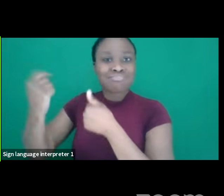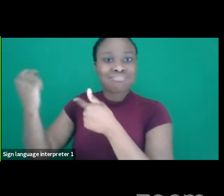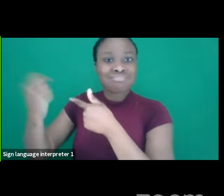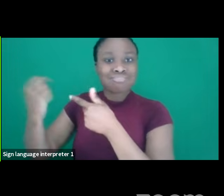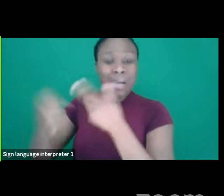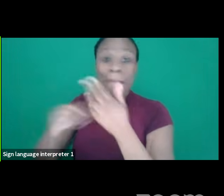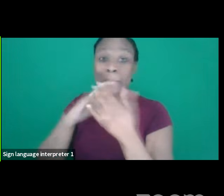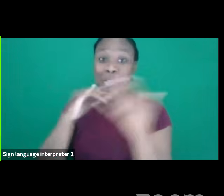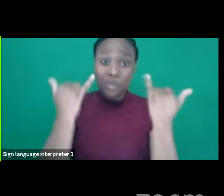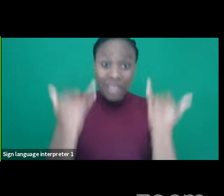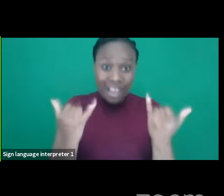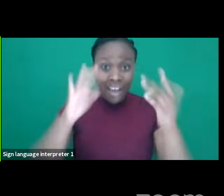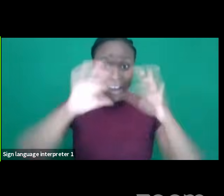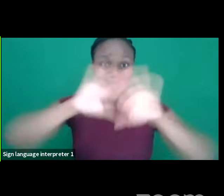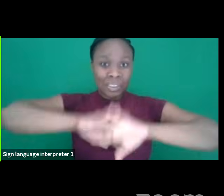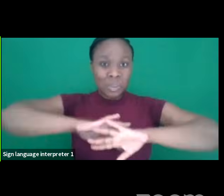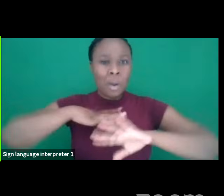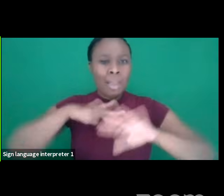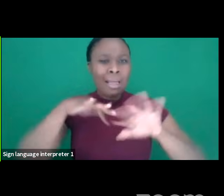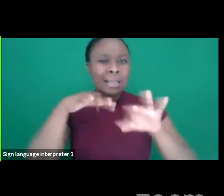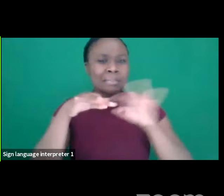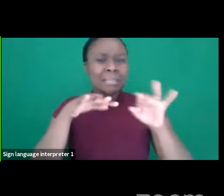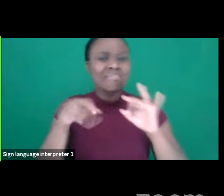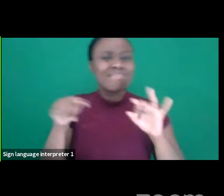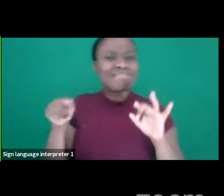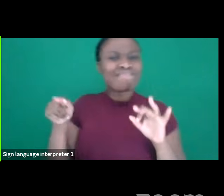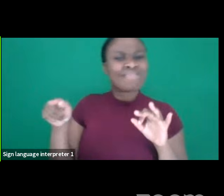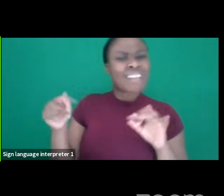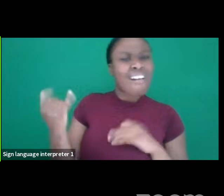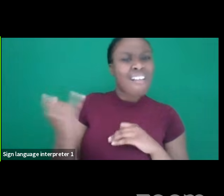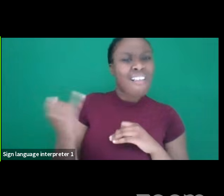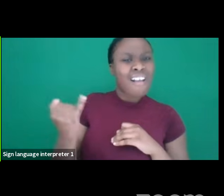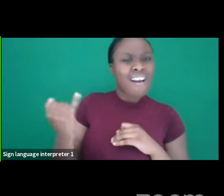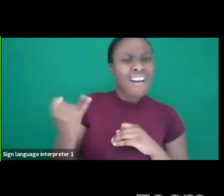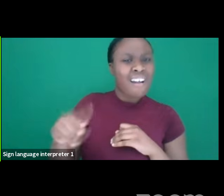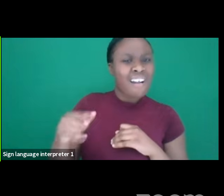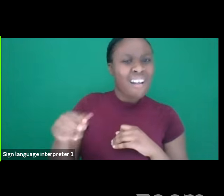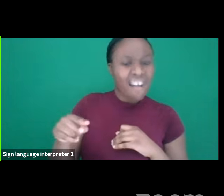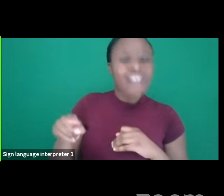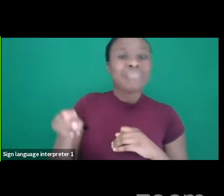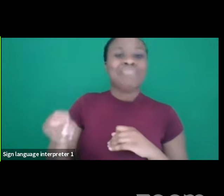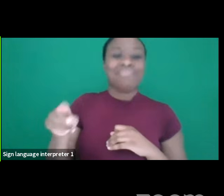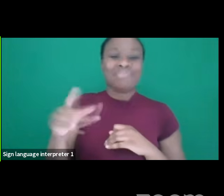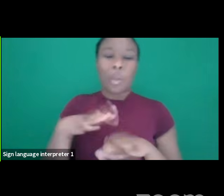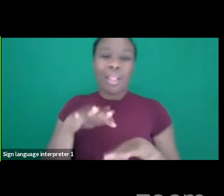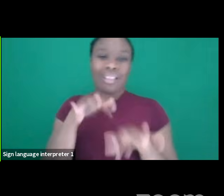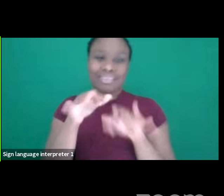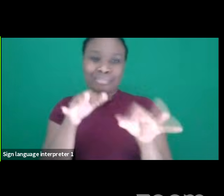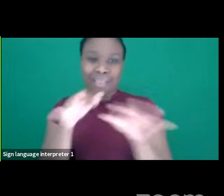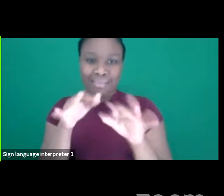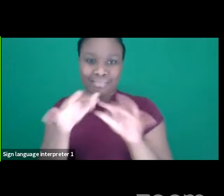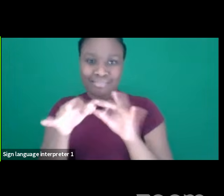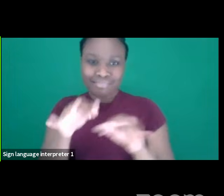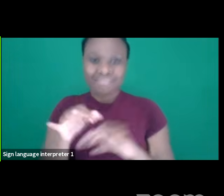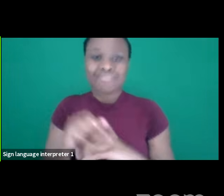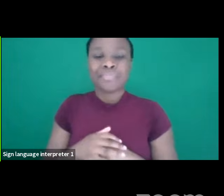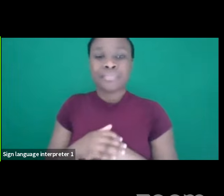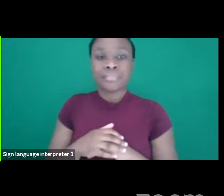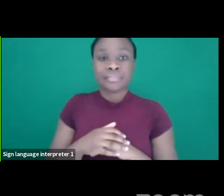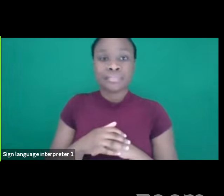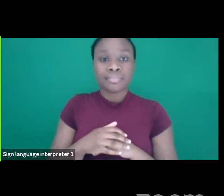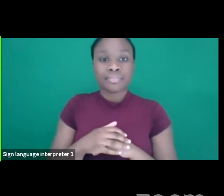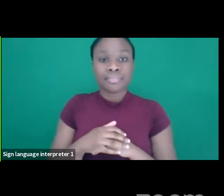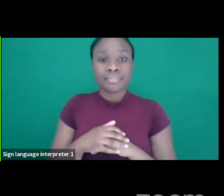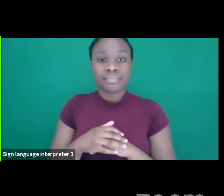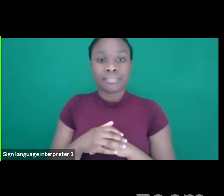of the elements of these channels that we have. But in conclusion, I just want to